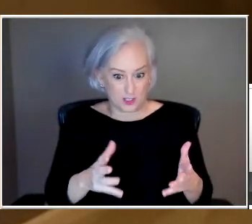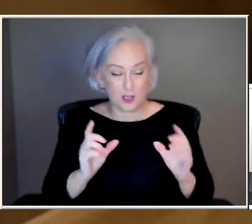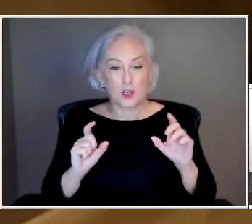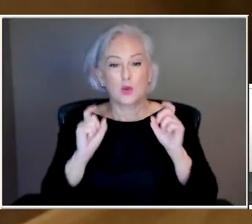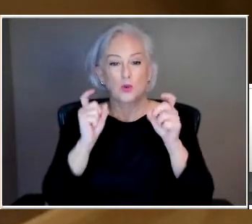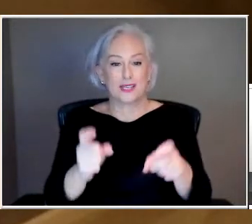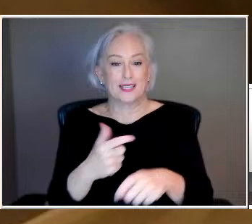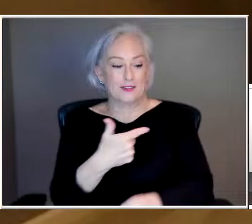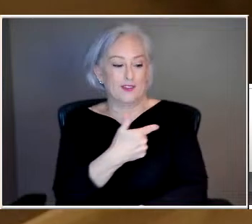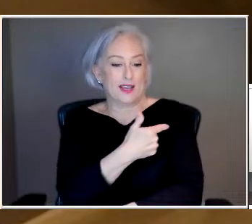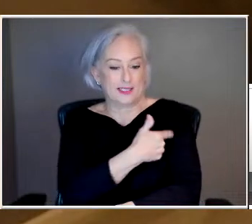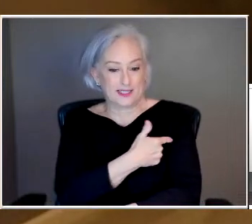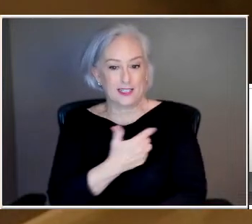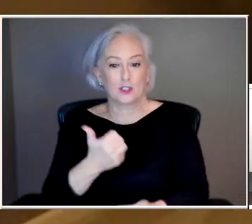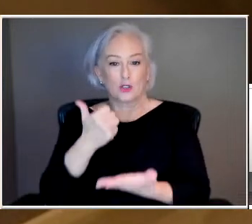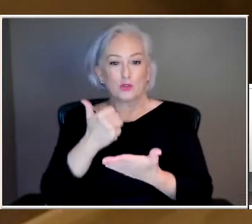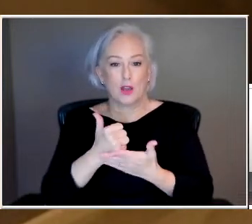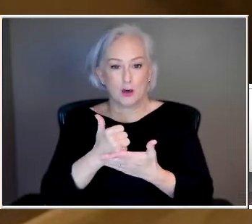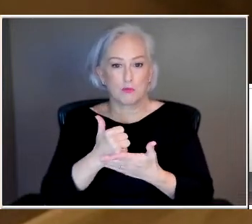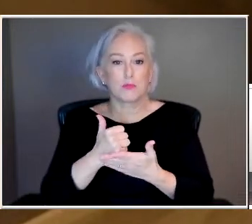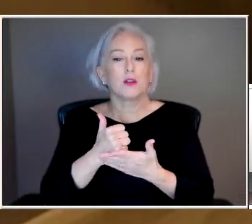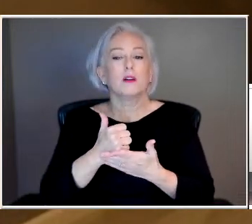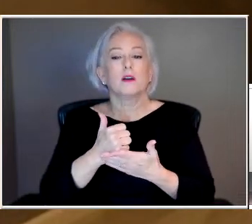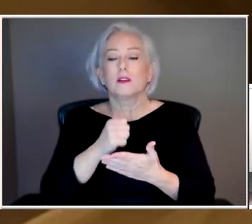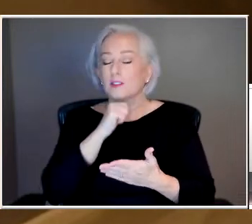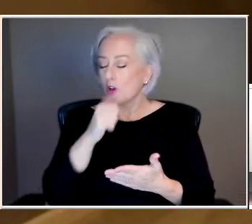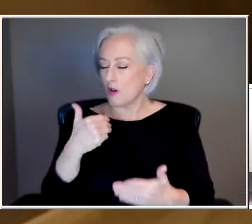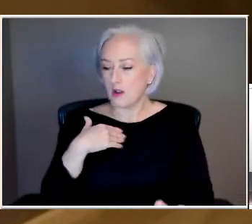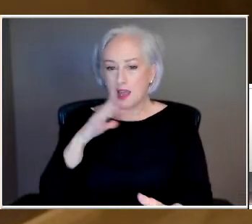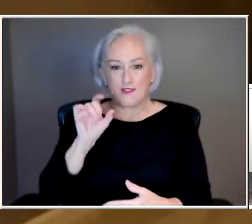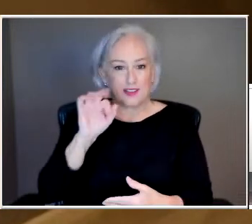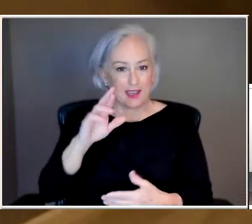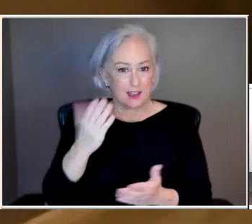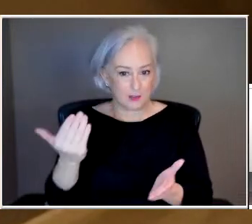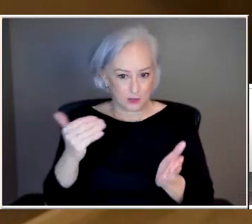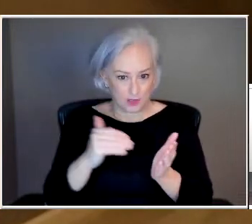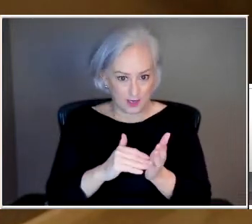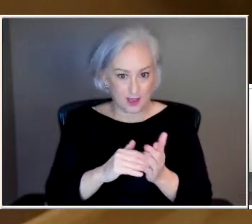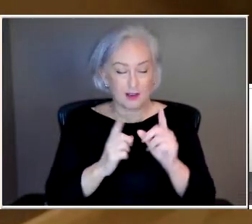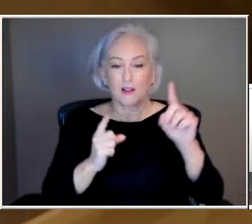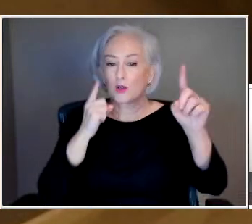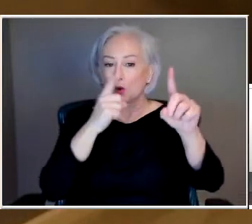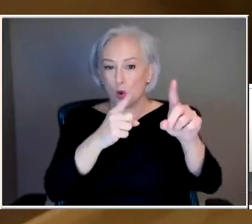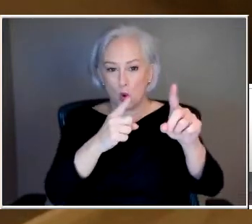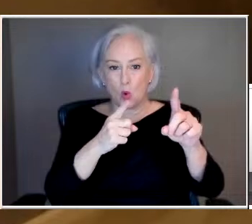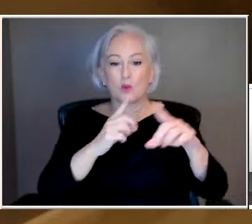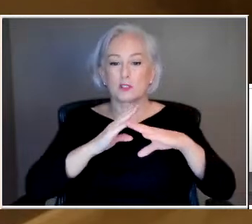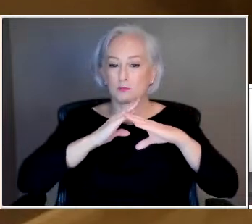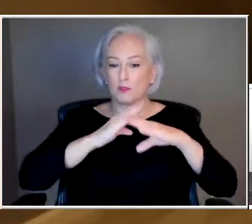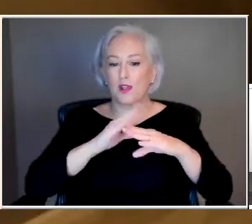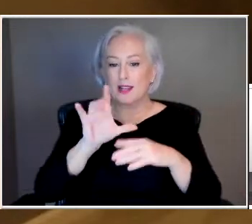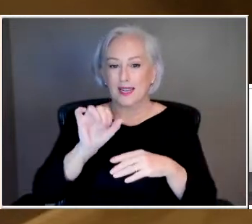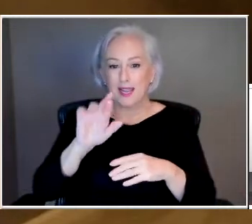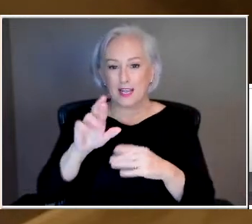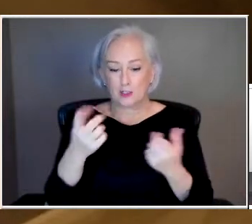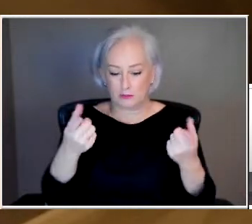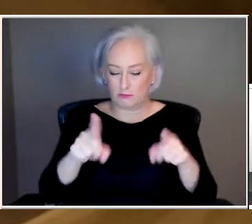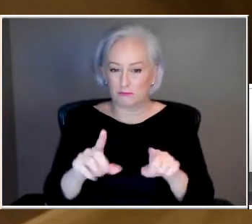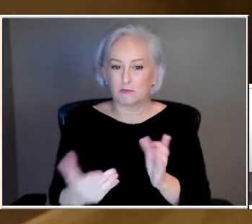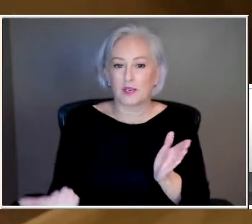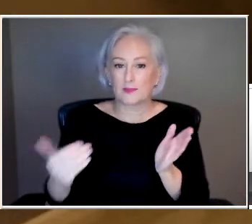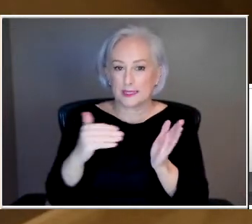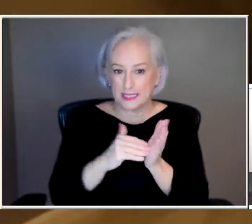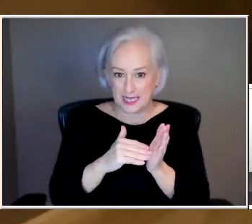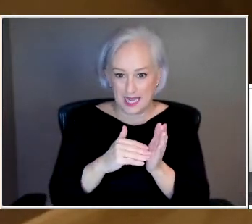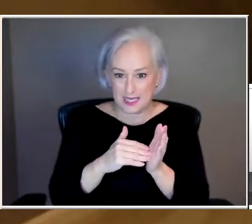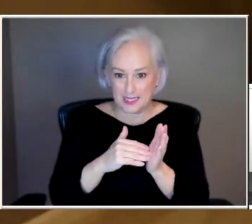would be eligible for these trials with a goal to prevent the cancer from coming back, because you're training your immune system